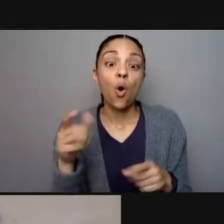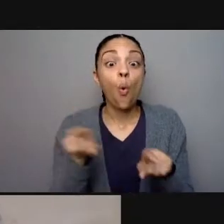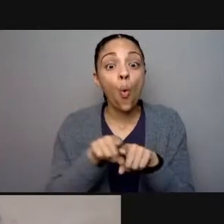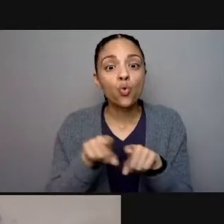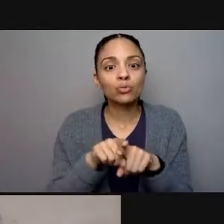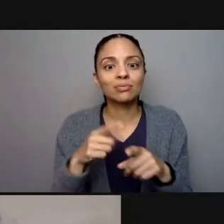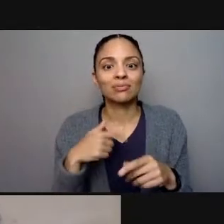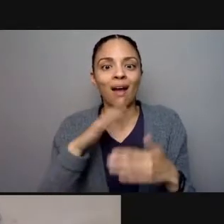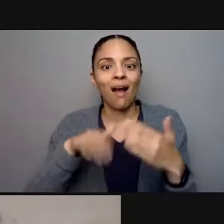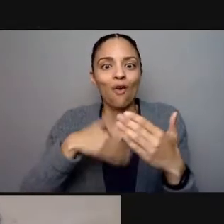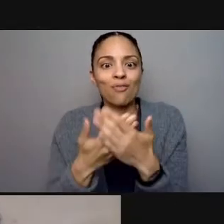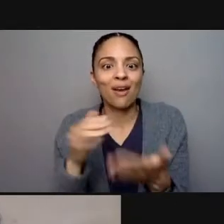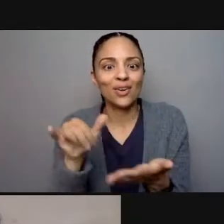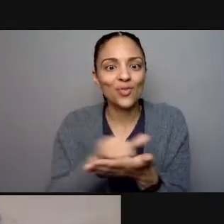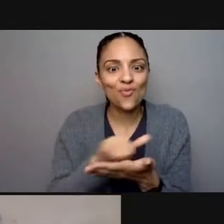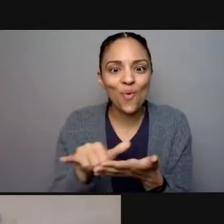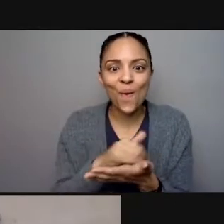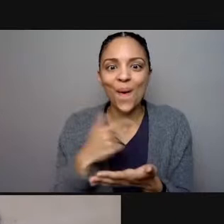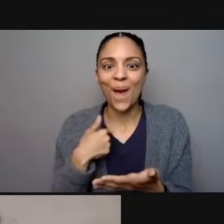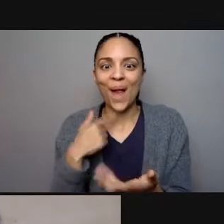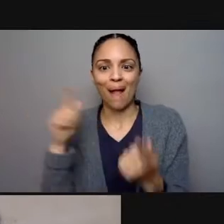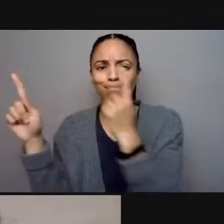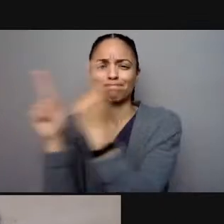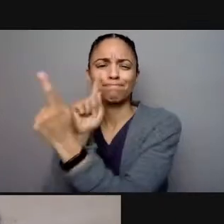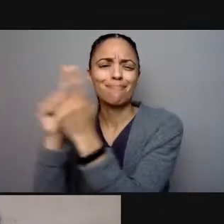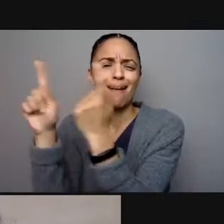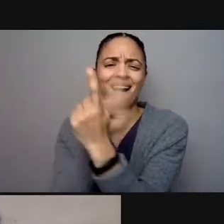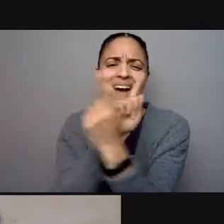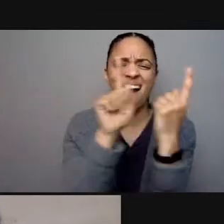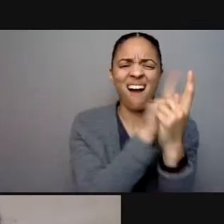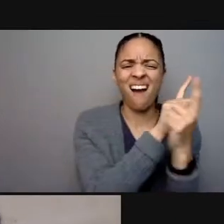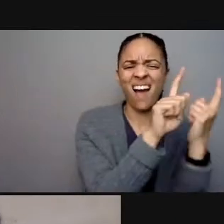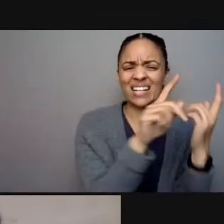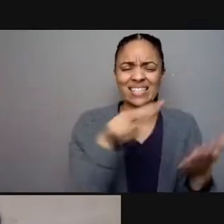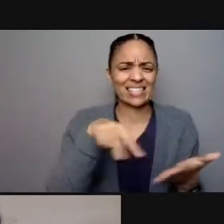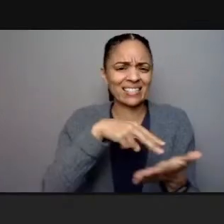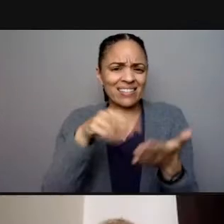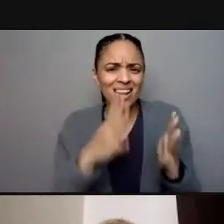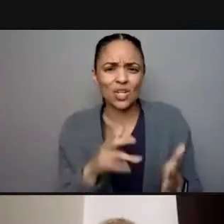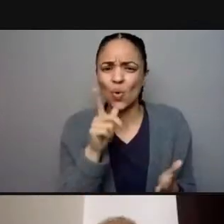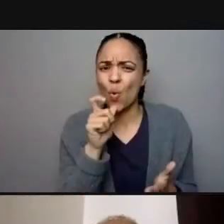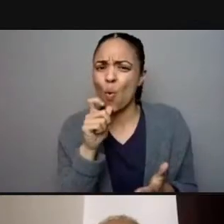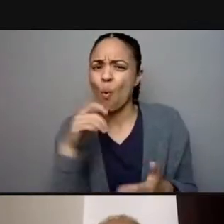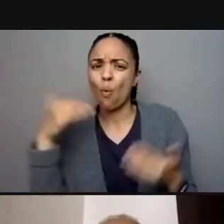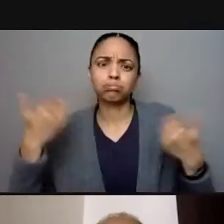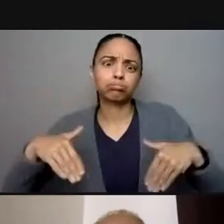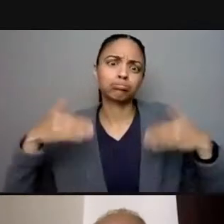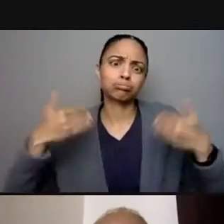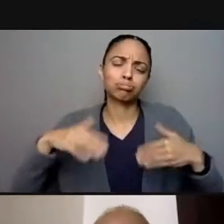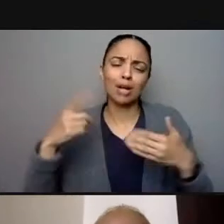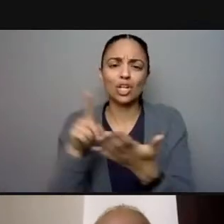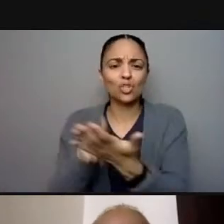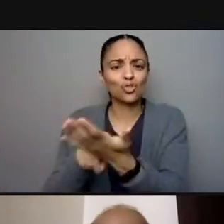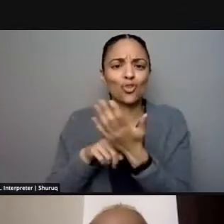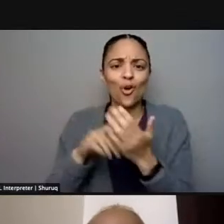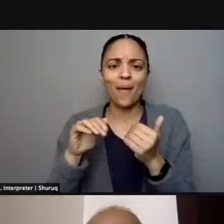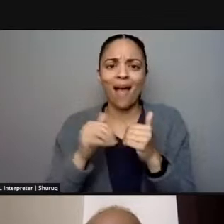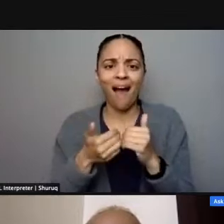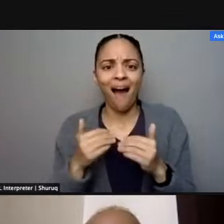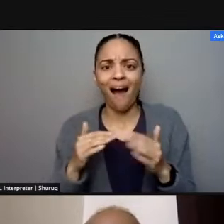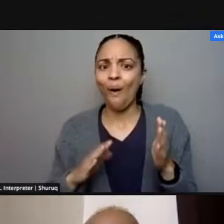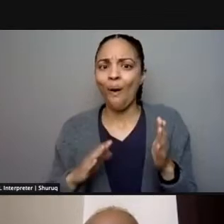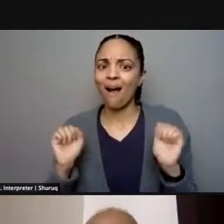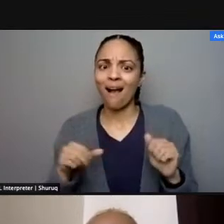Jeffersons and Judith Jamisons and Matthew Rushings and people that, again, showed me a higher level of being and higher level